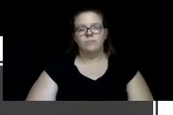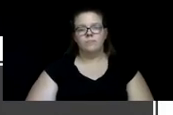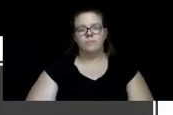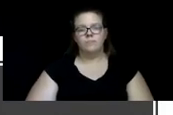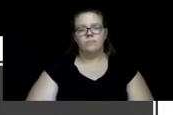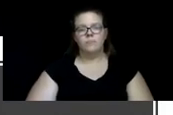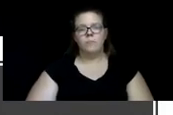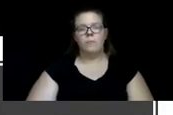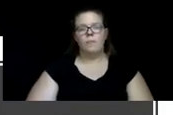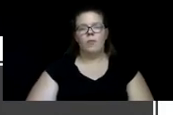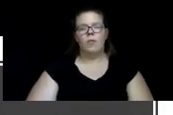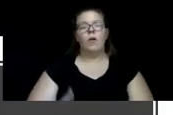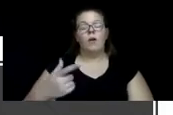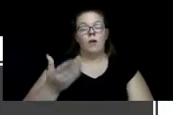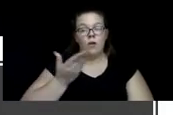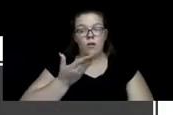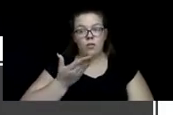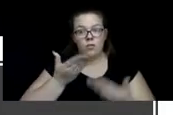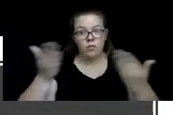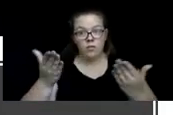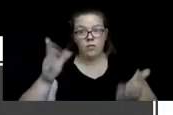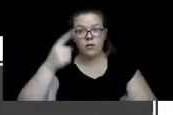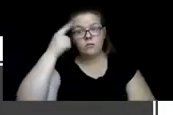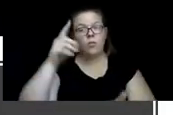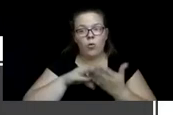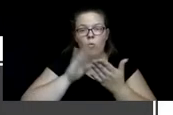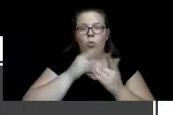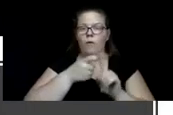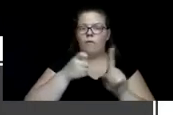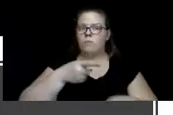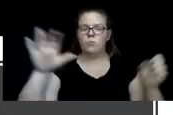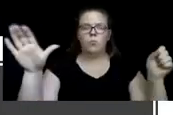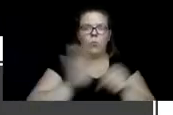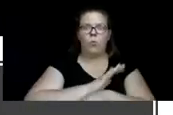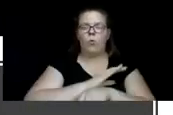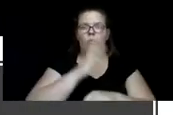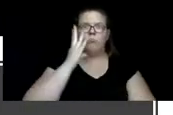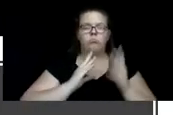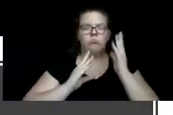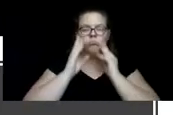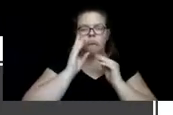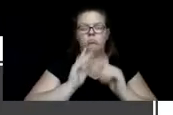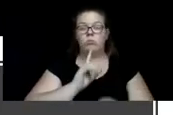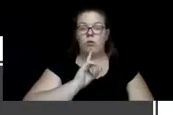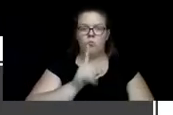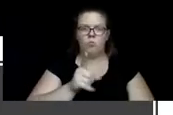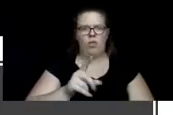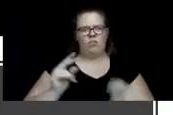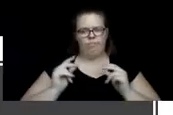The things that I thought that we learned from this whole experience was really how